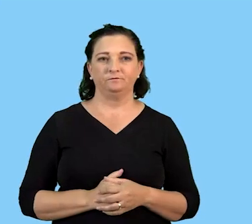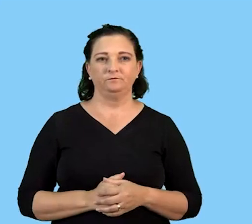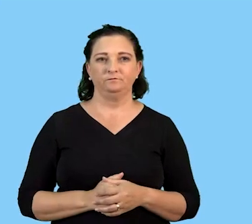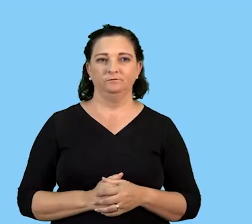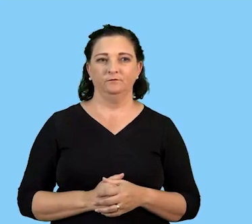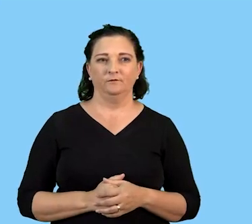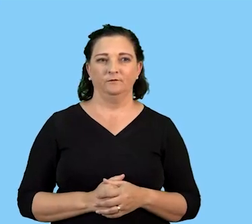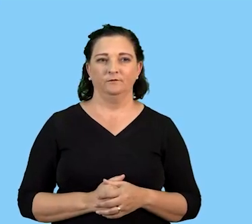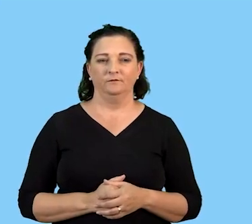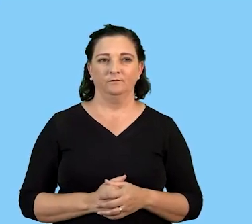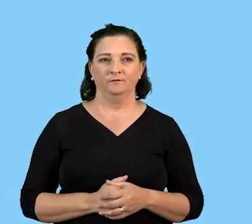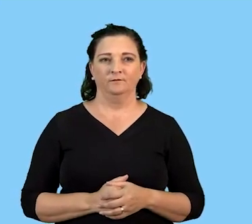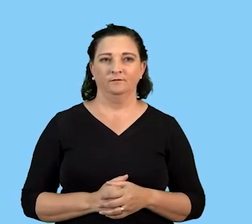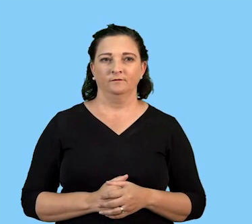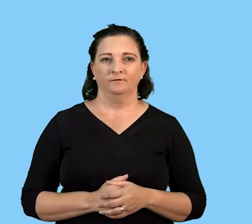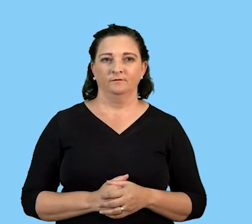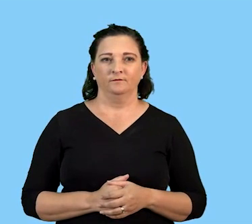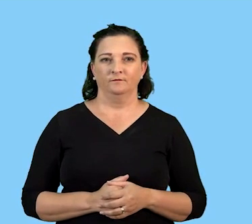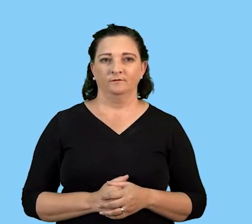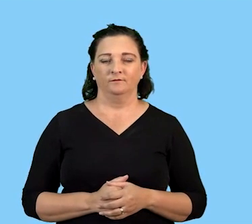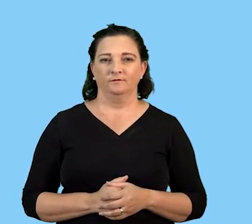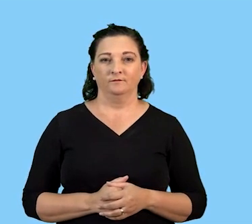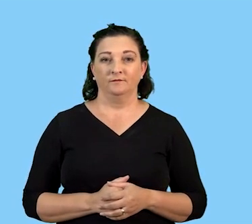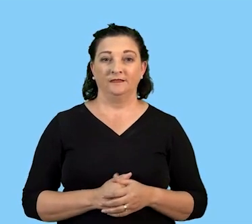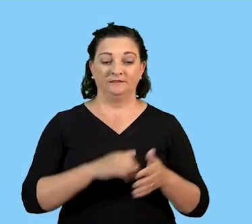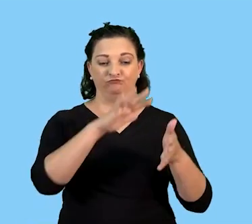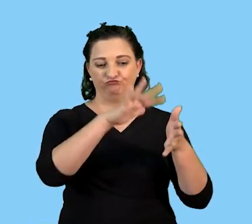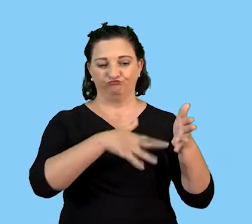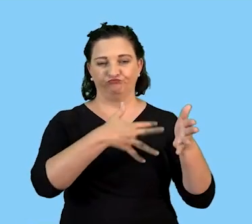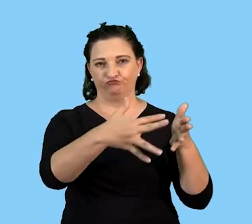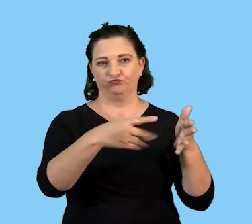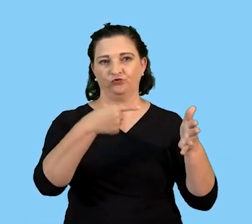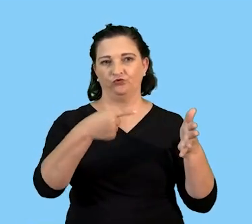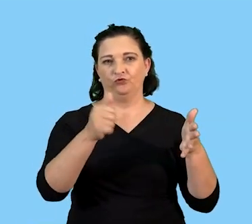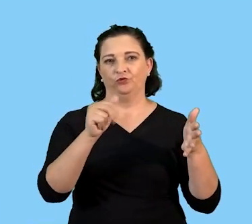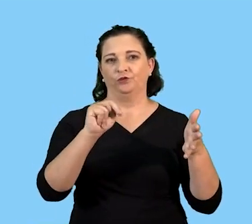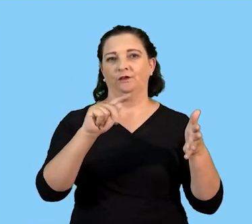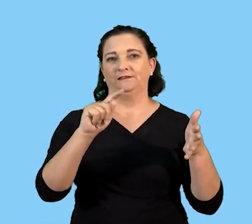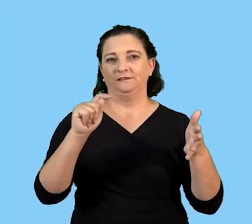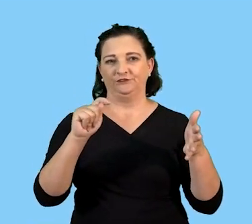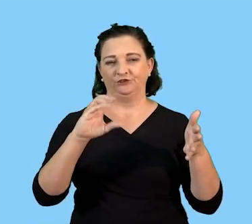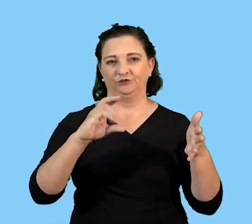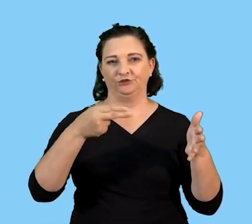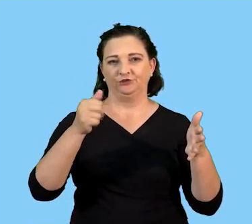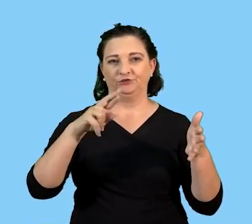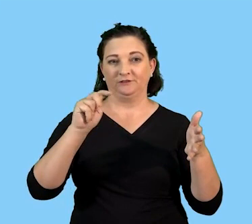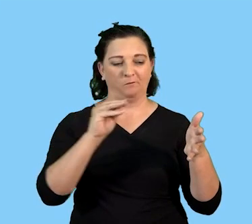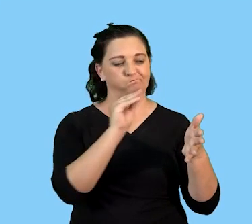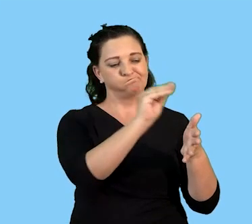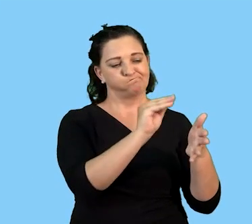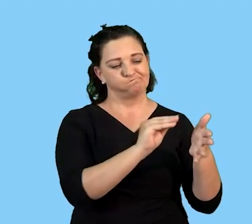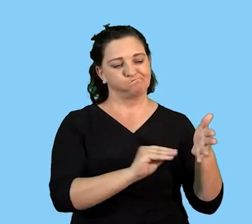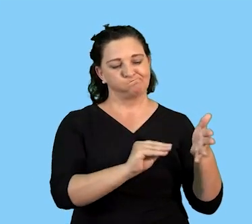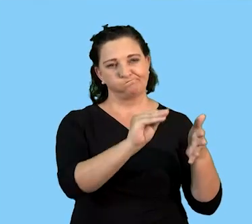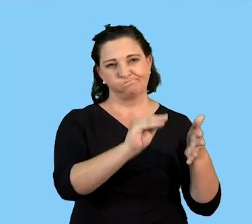Plot the activity schedule into a Gantt chart. So after planning everything, after identifying